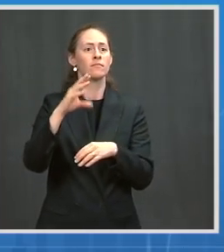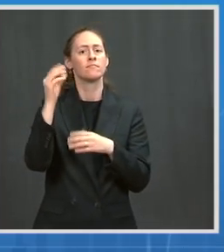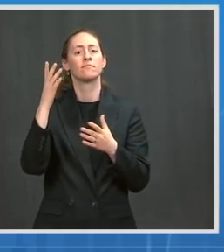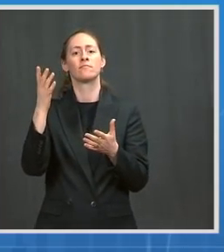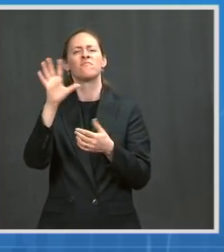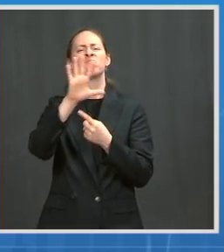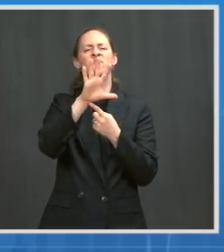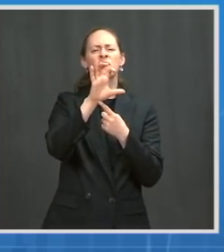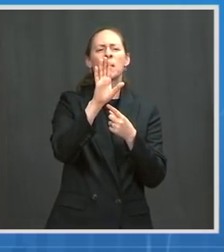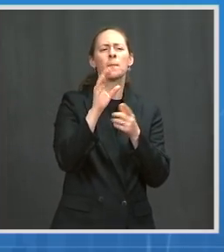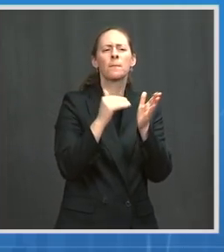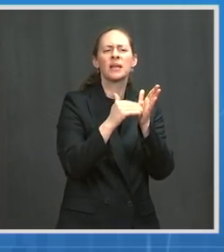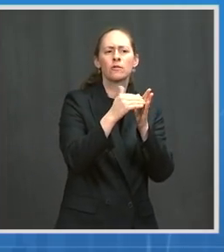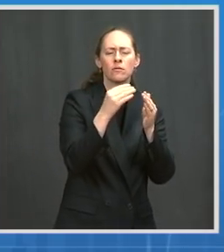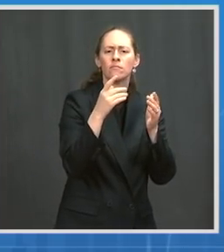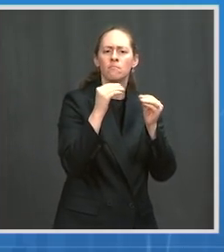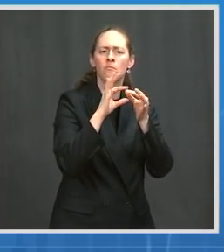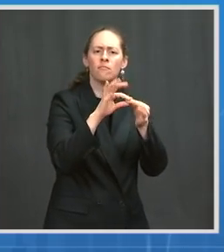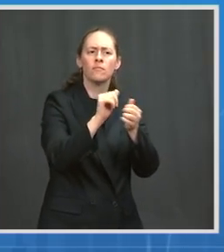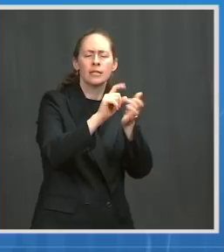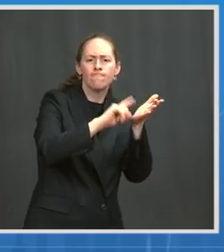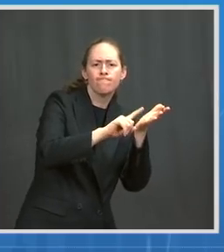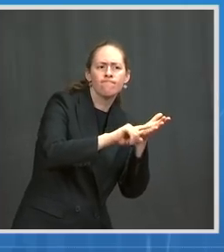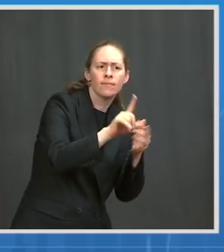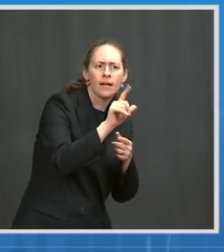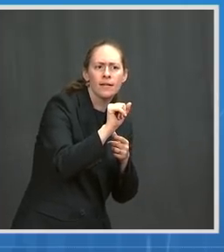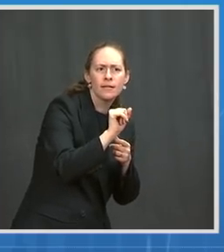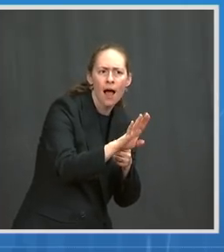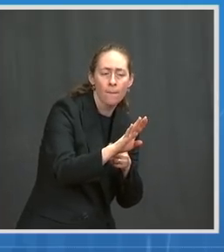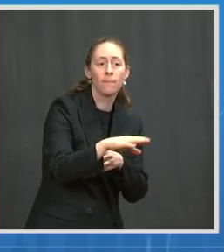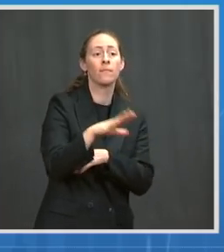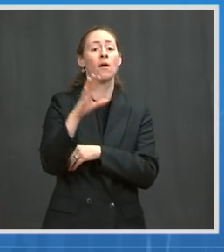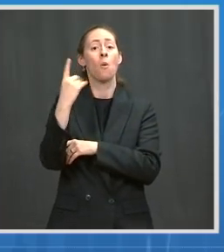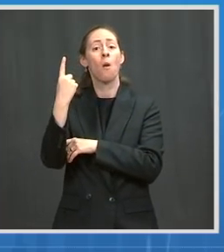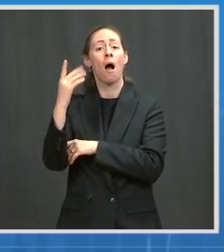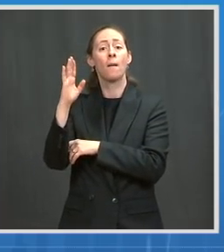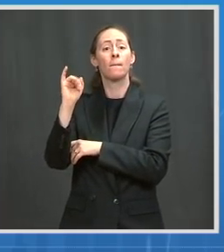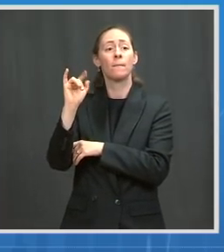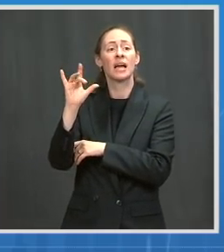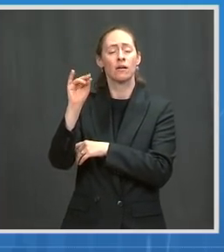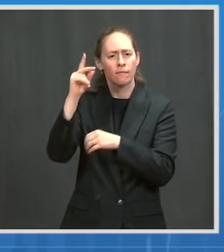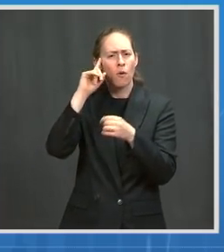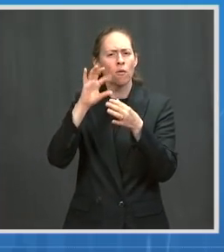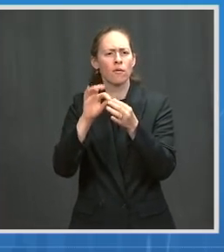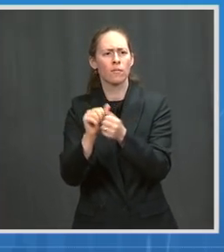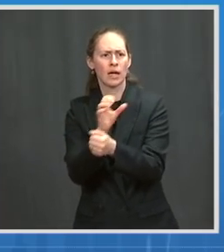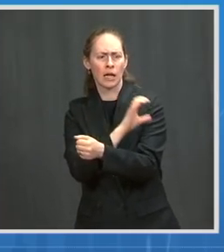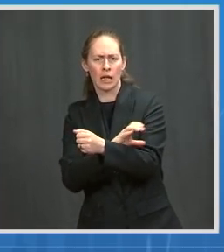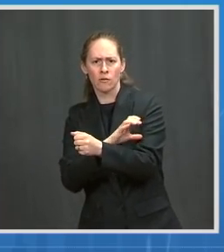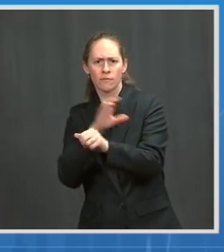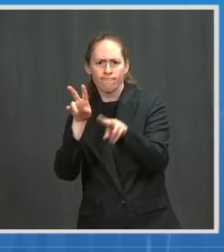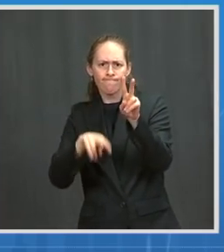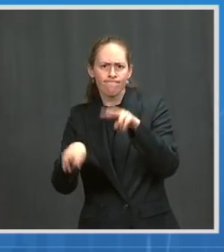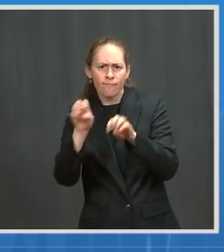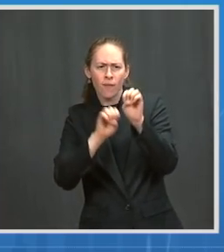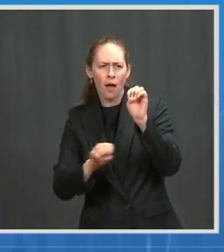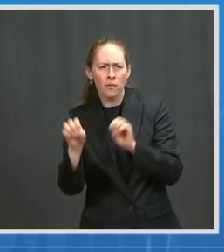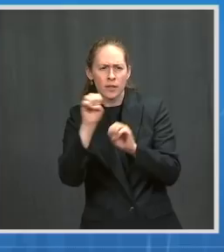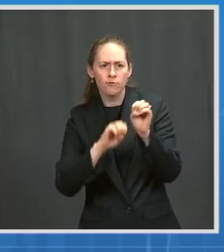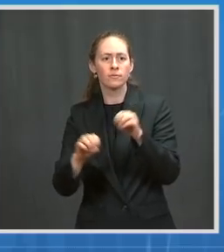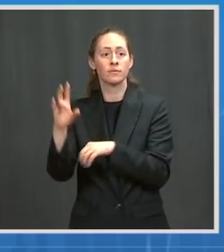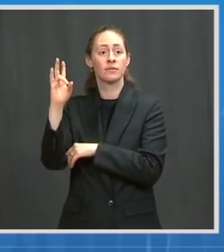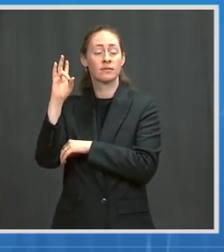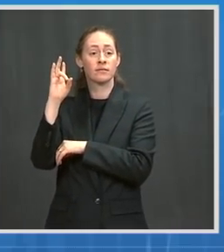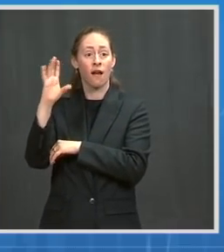laboratory support, $1 billion for preclinical and clinical evaluation, $700 million for the development and